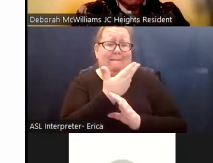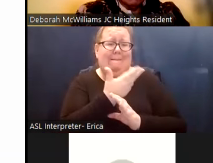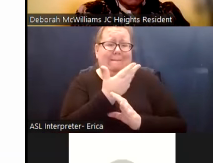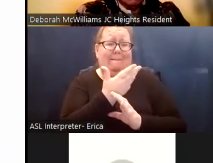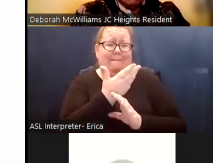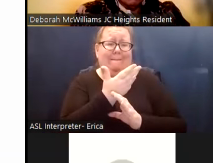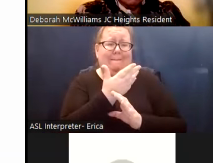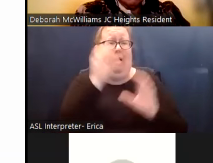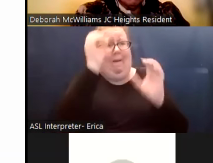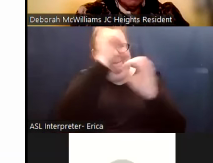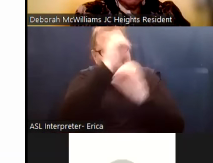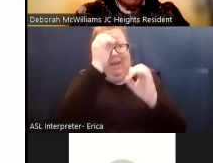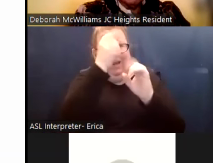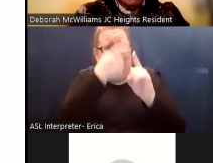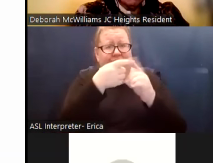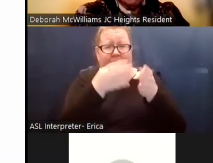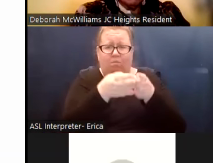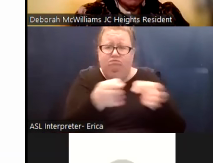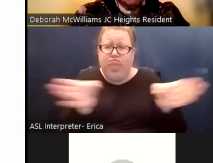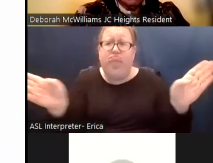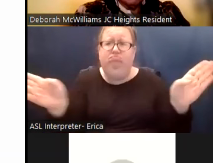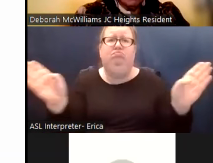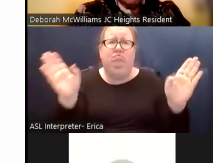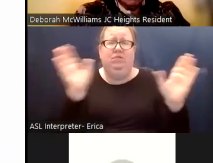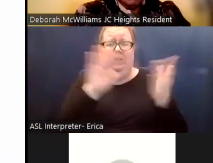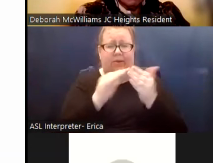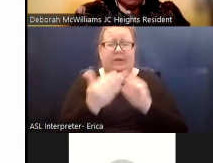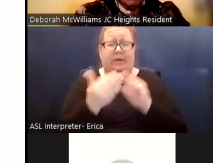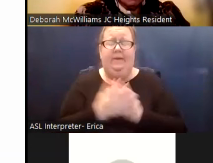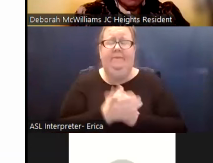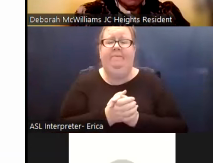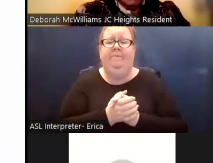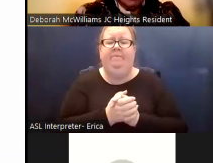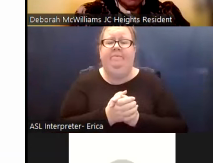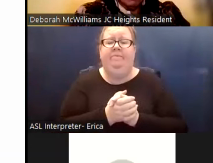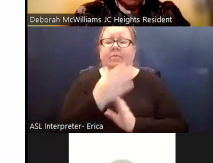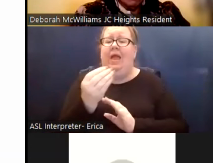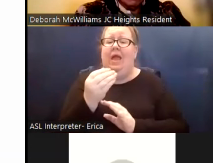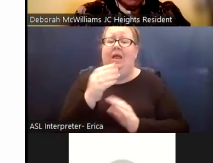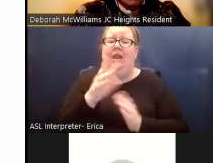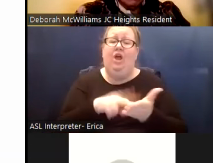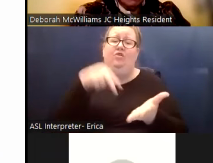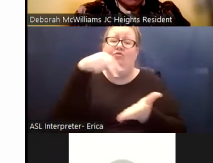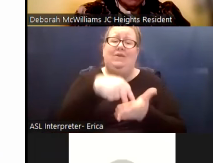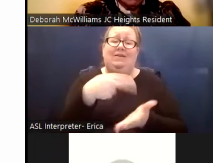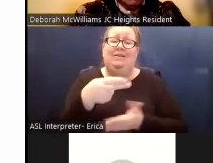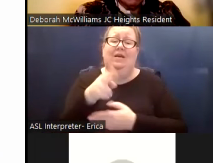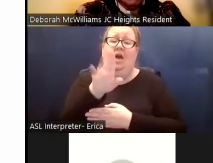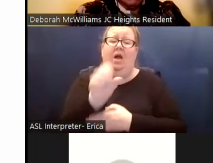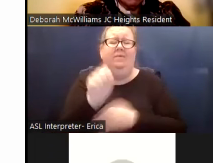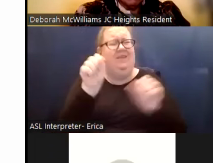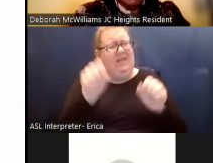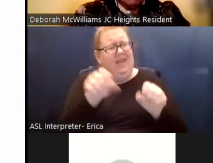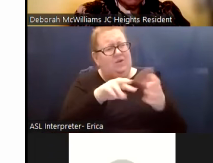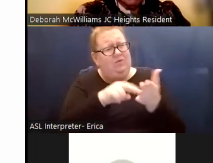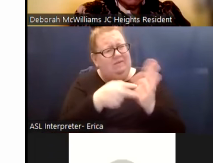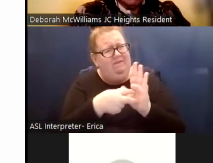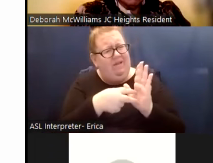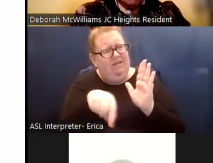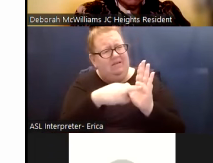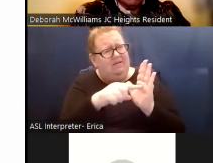opinions from a wide spectrum of the community. And resilience hubs, could you define those again,